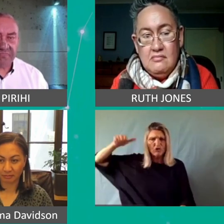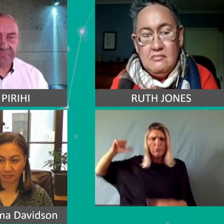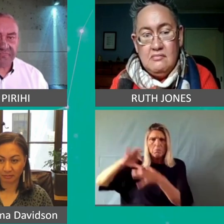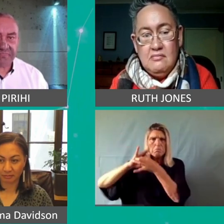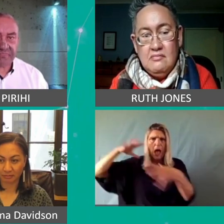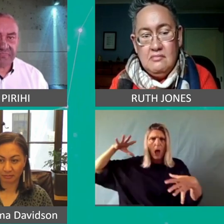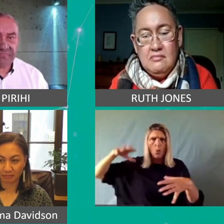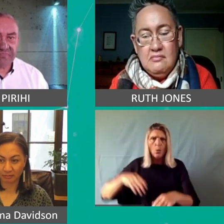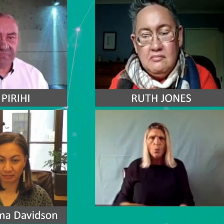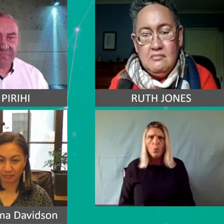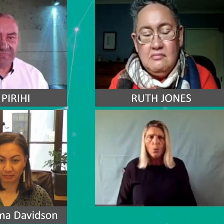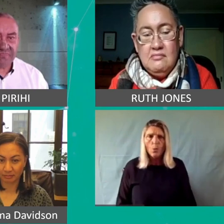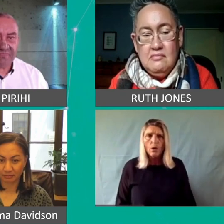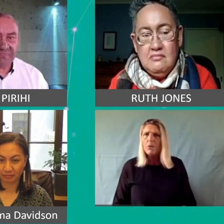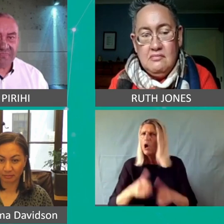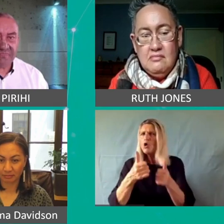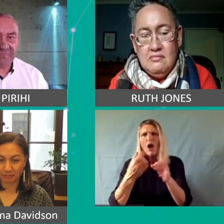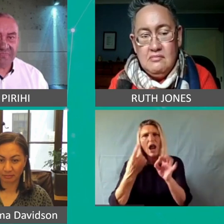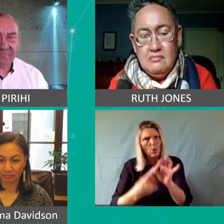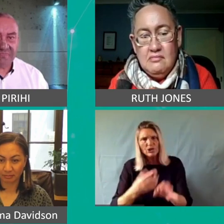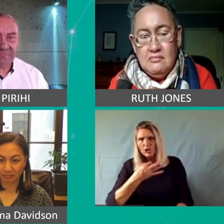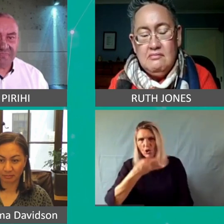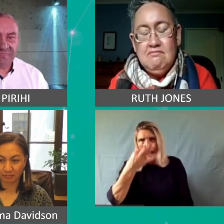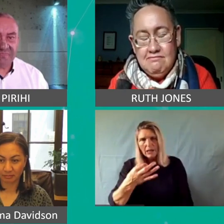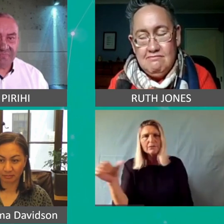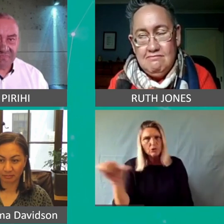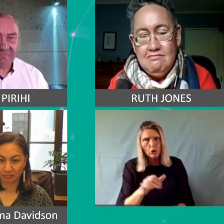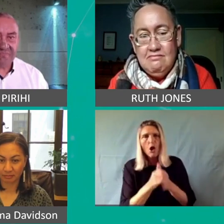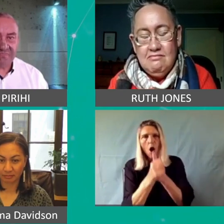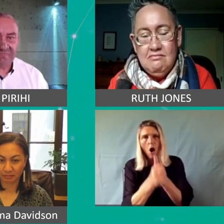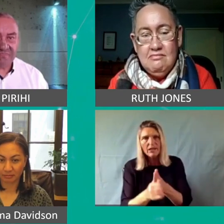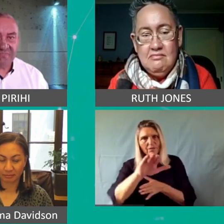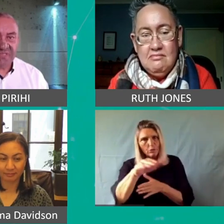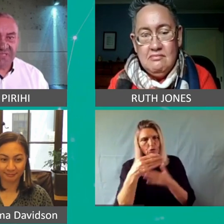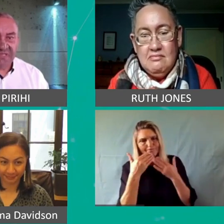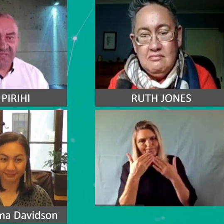question and should absolutely guide us on the way forward. So nā mihi.